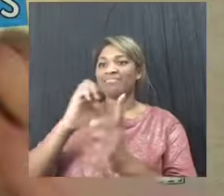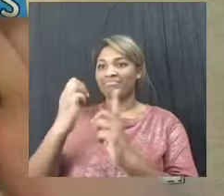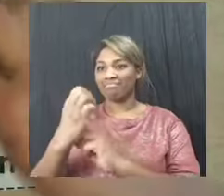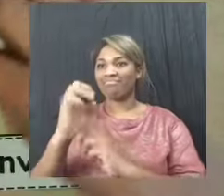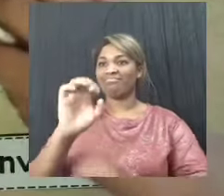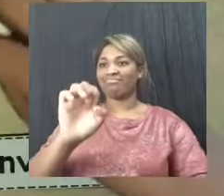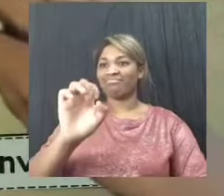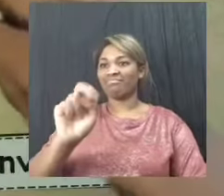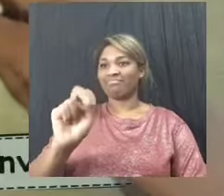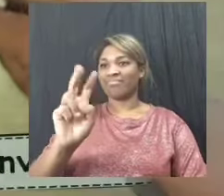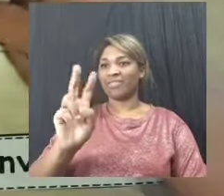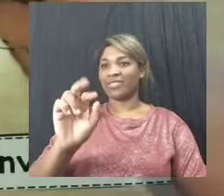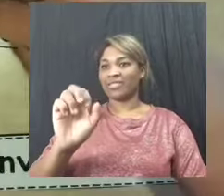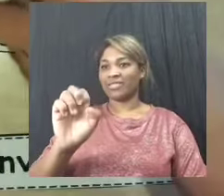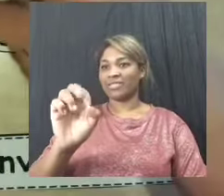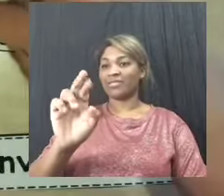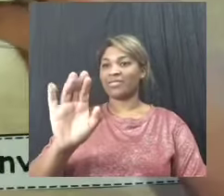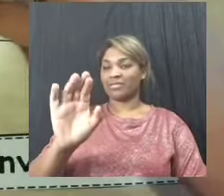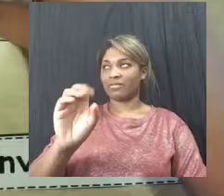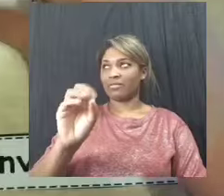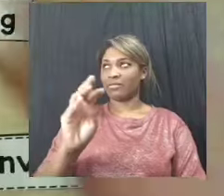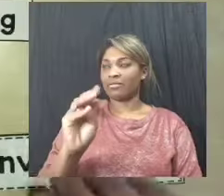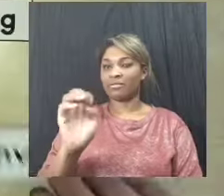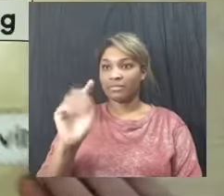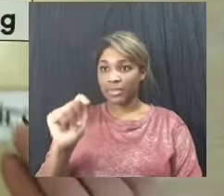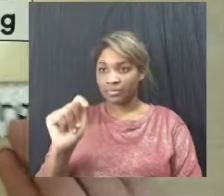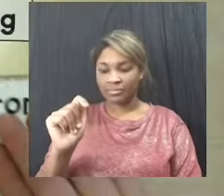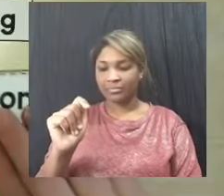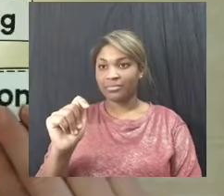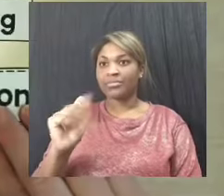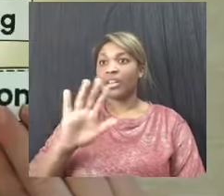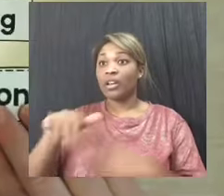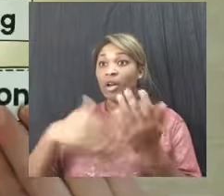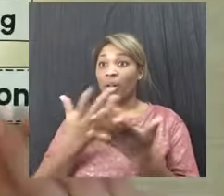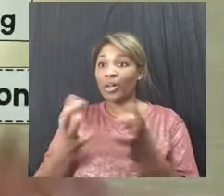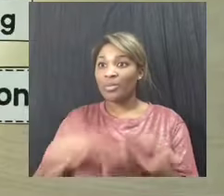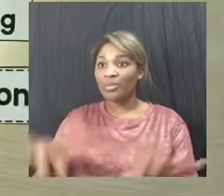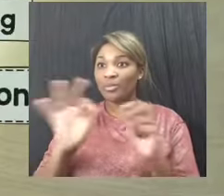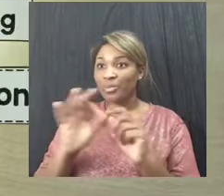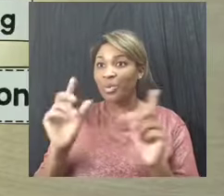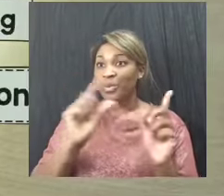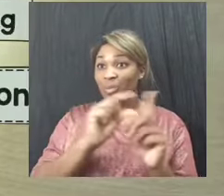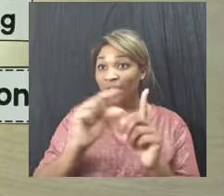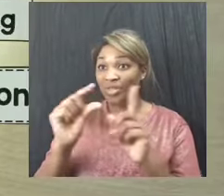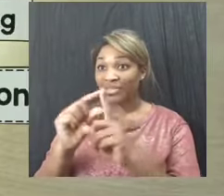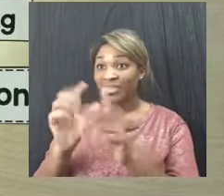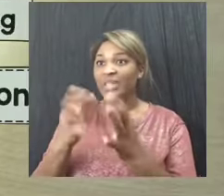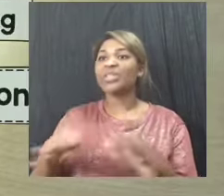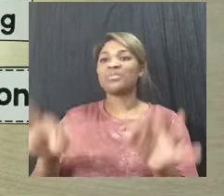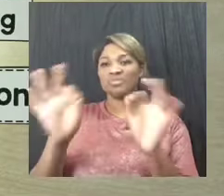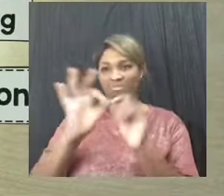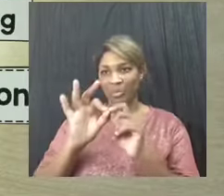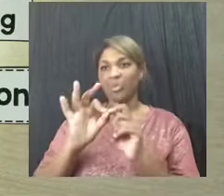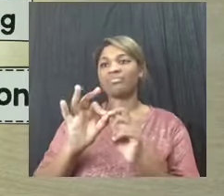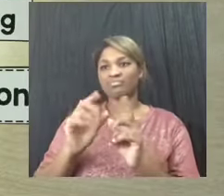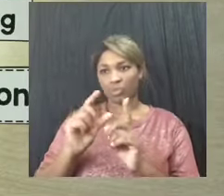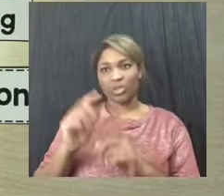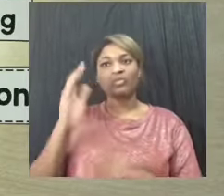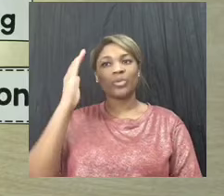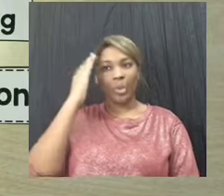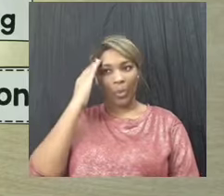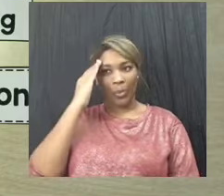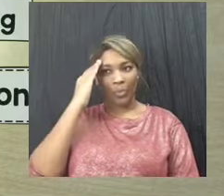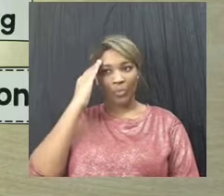environment. So these are all important words. These are important terms for you to know.